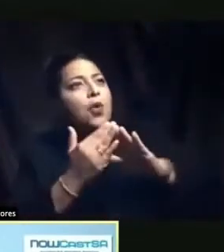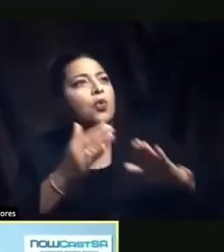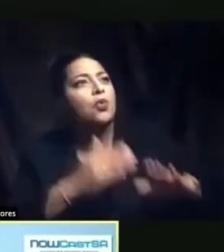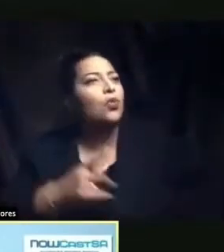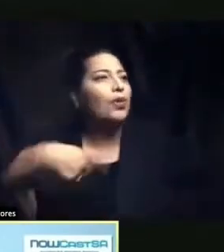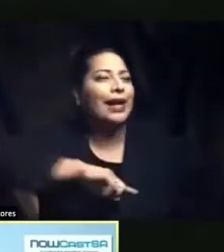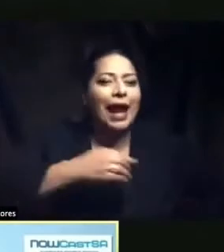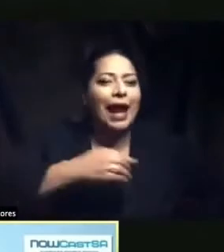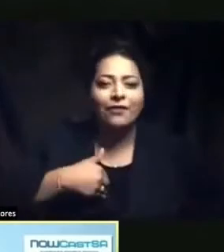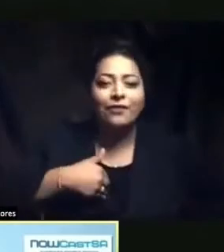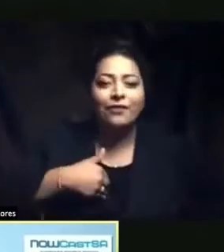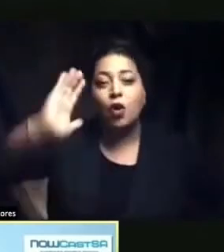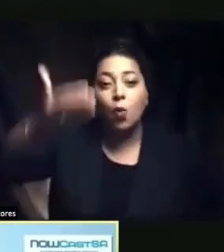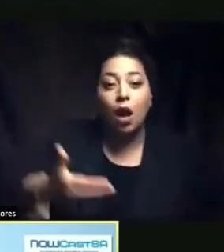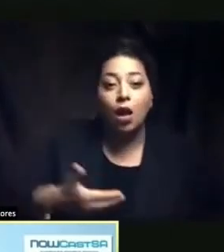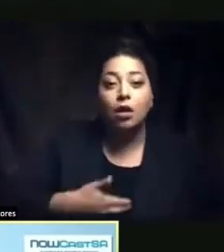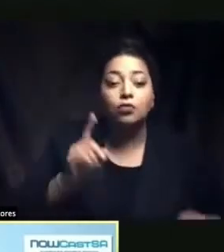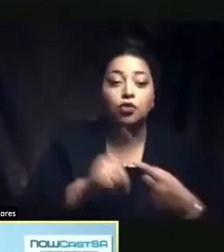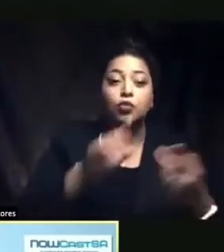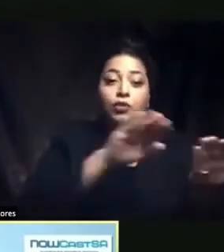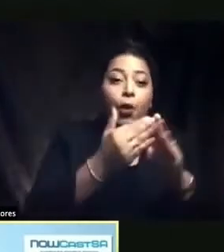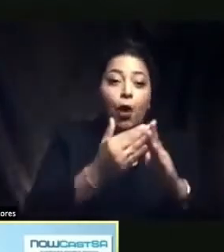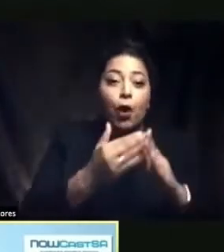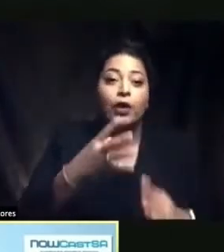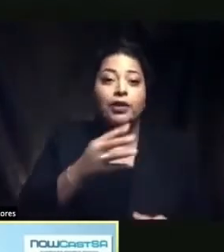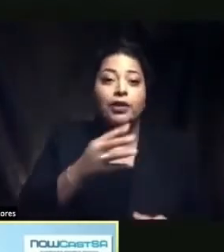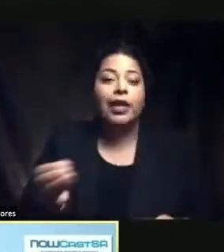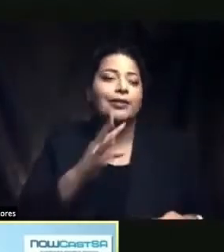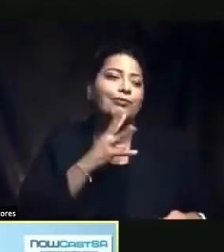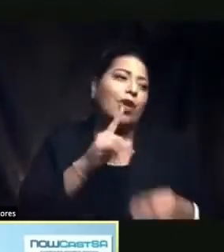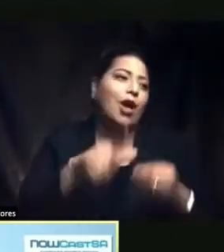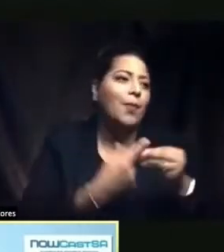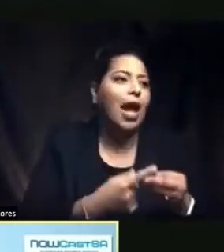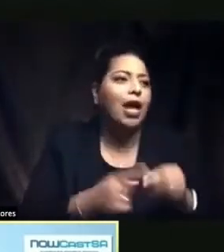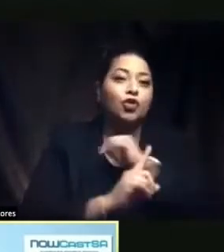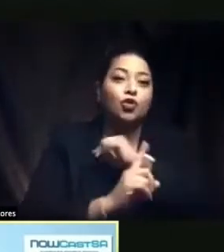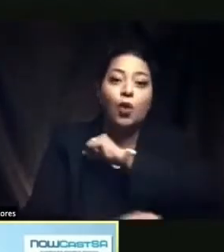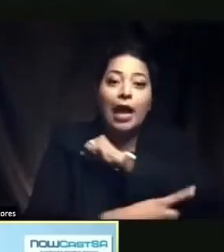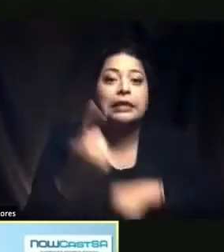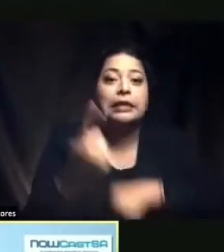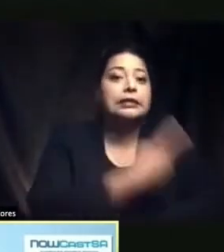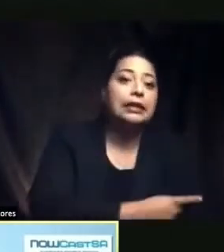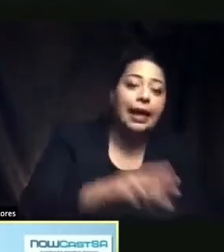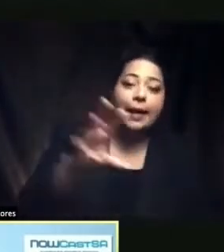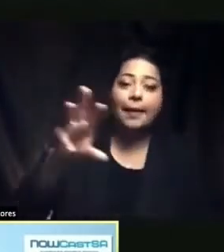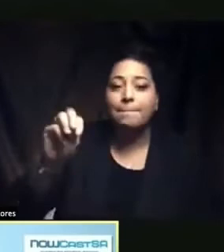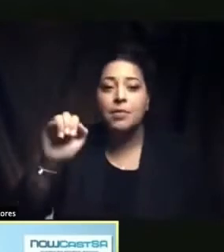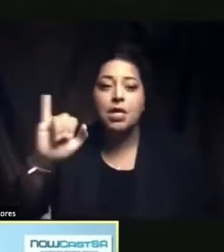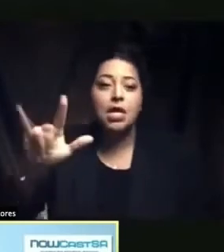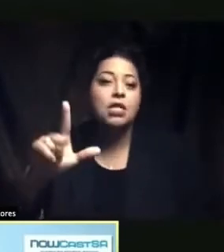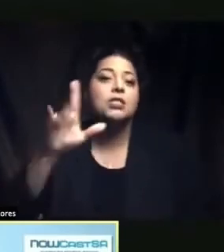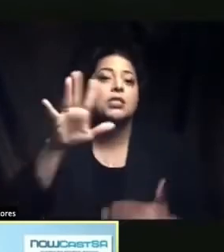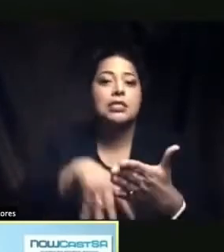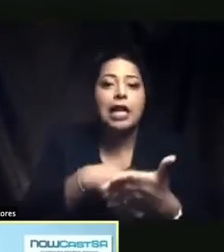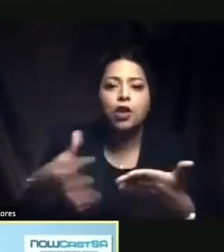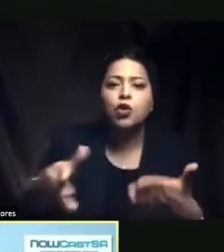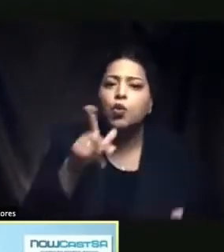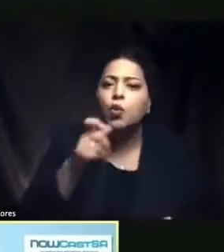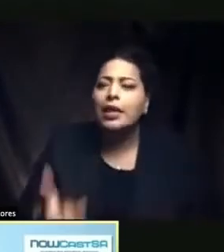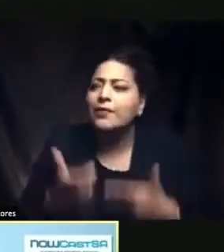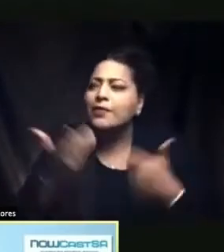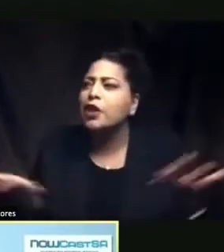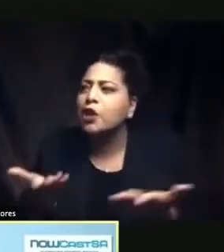had a welcome to the neighborhood package that talked about trash pickup days, the mail pickup days, who your neighbors are, who to